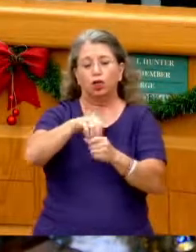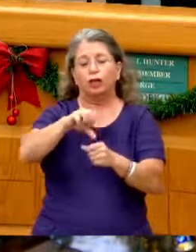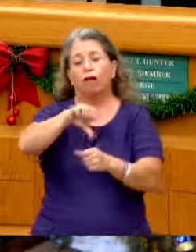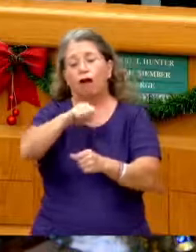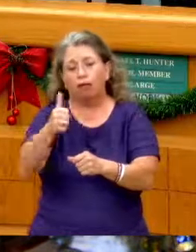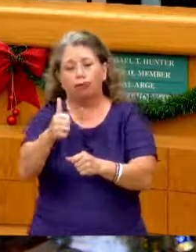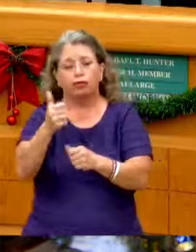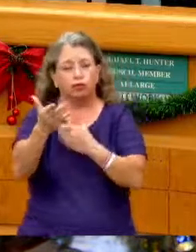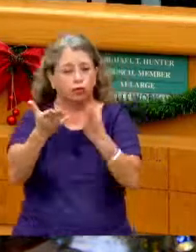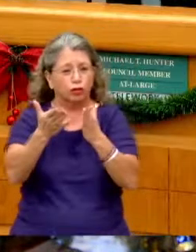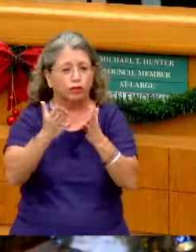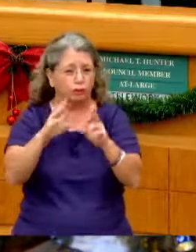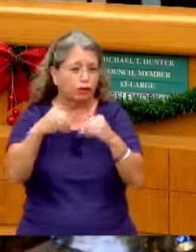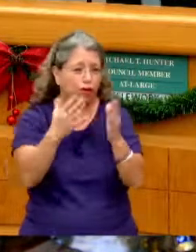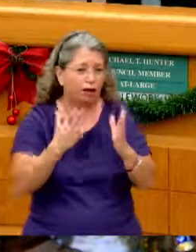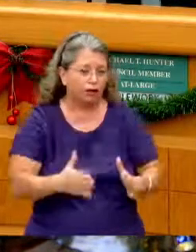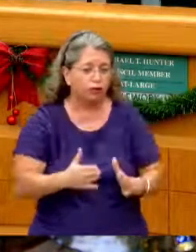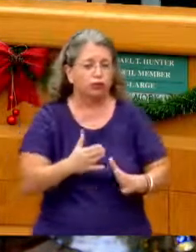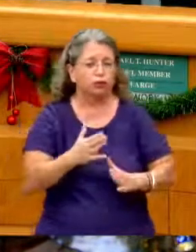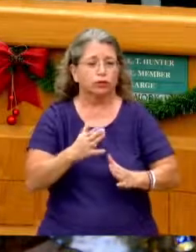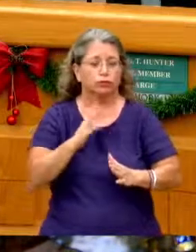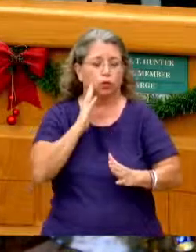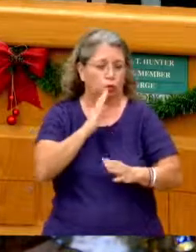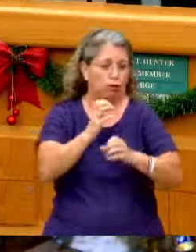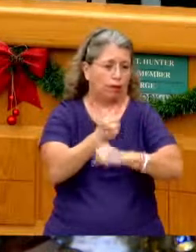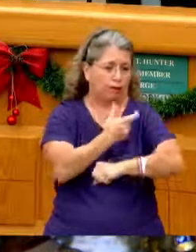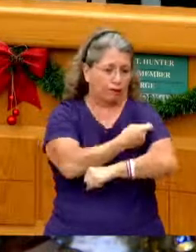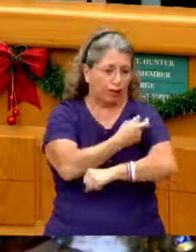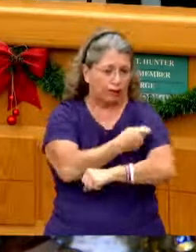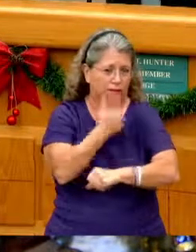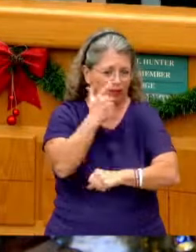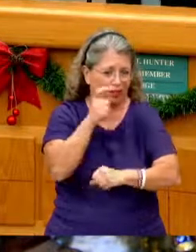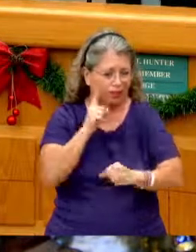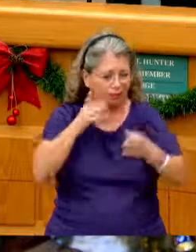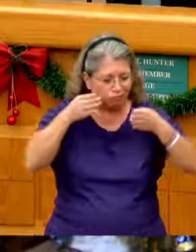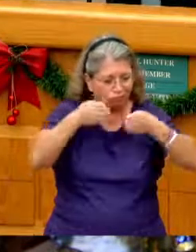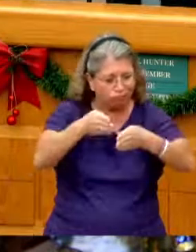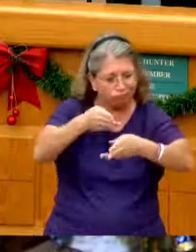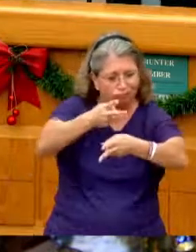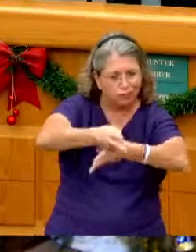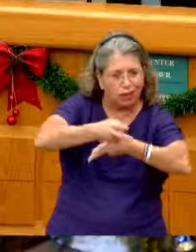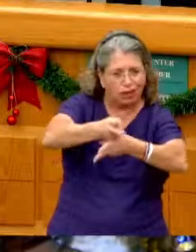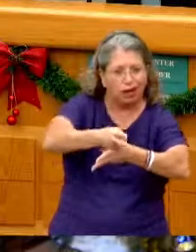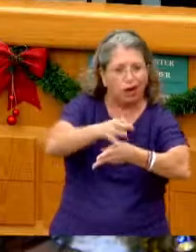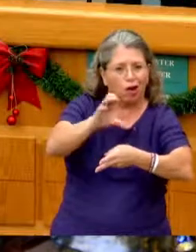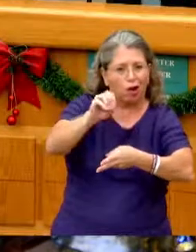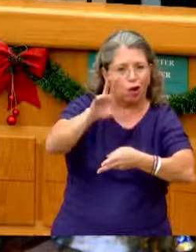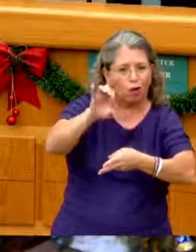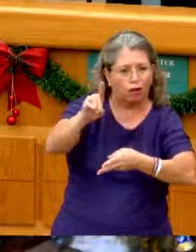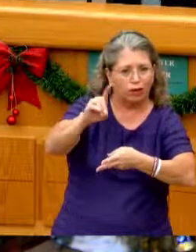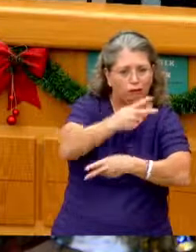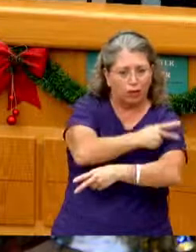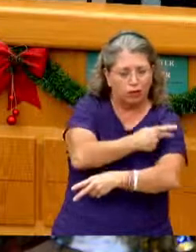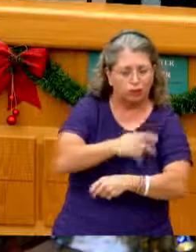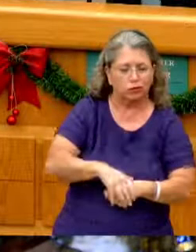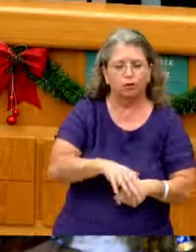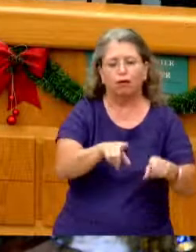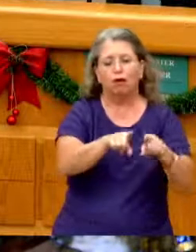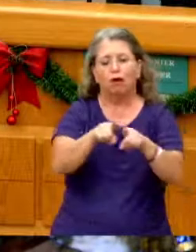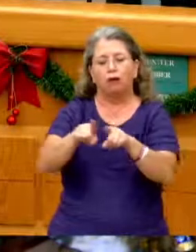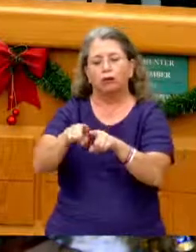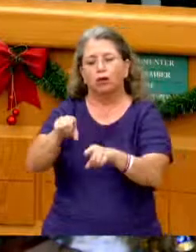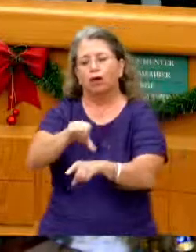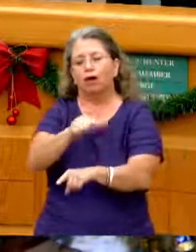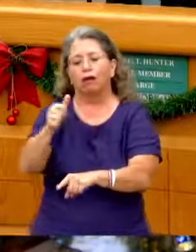addition, our residents that are living in assisted living facilities are also being targeted for the vaccine right